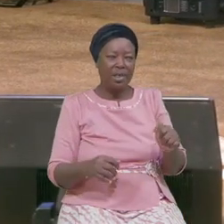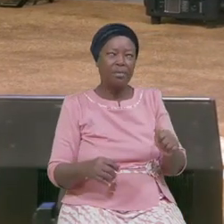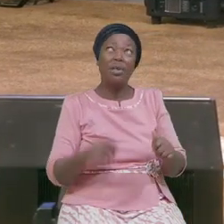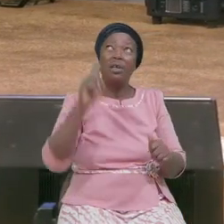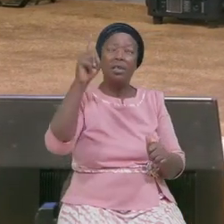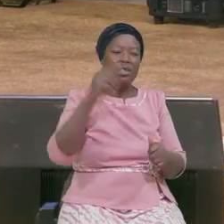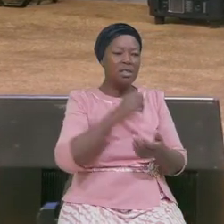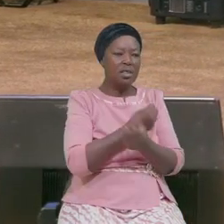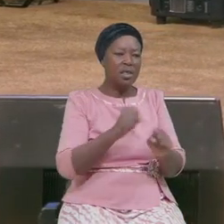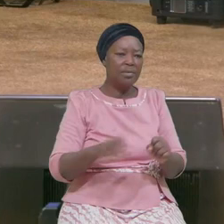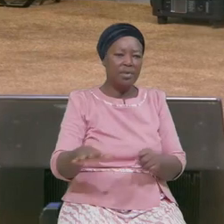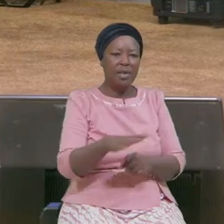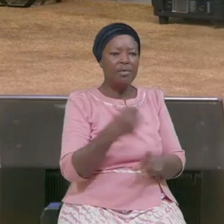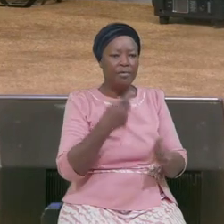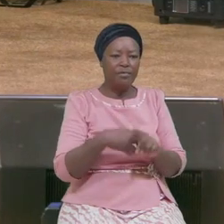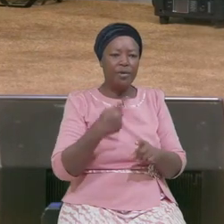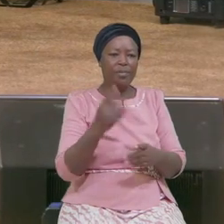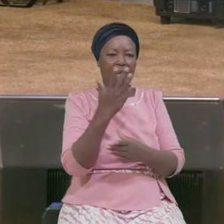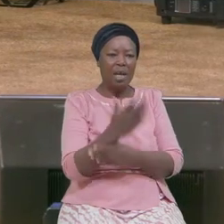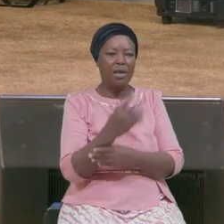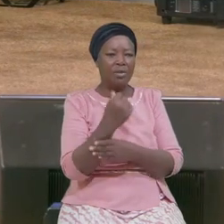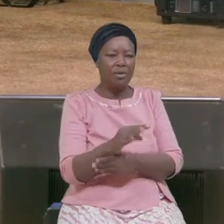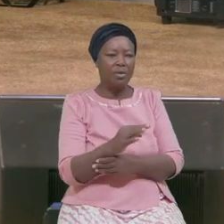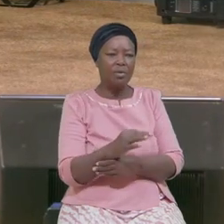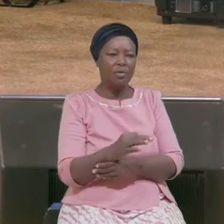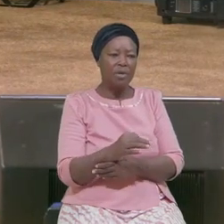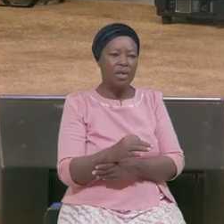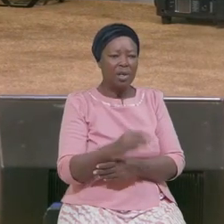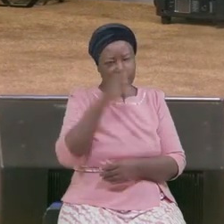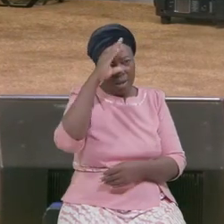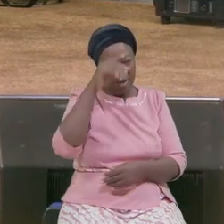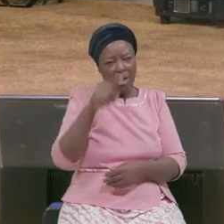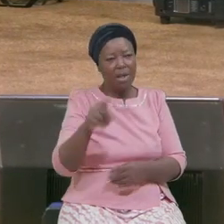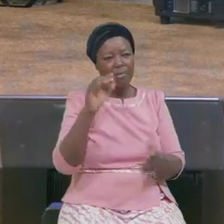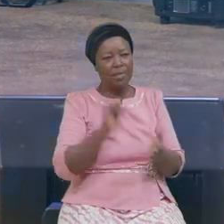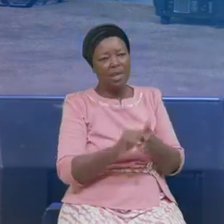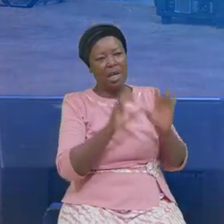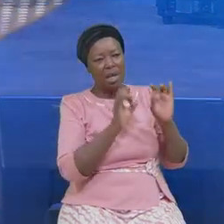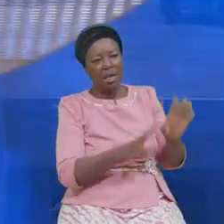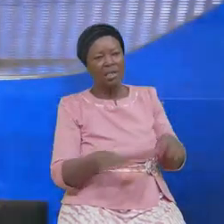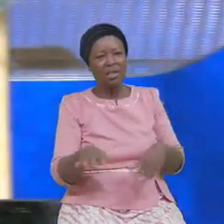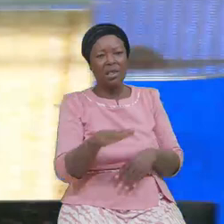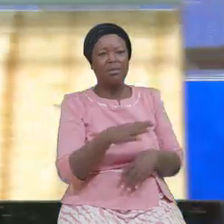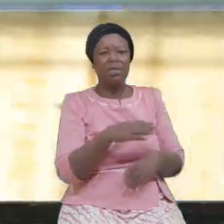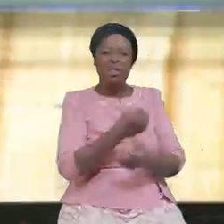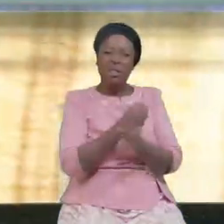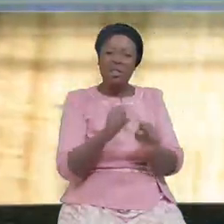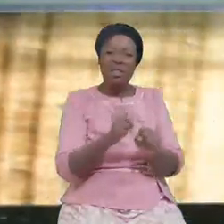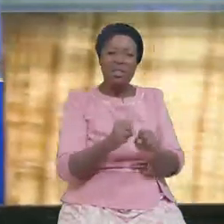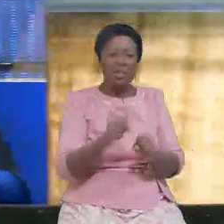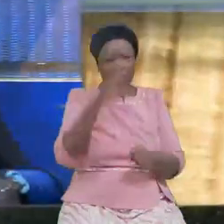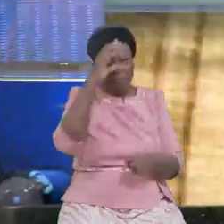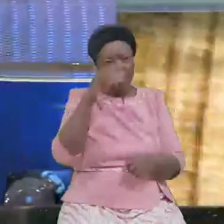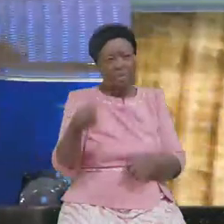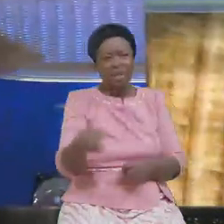the hand of him that hated them. Saved them from